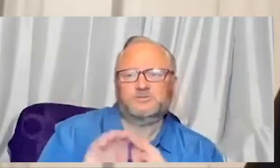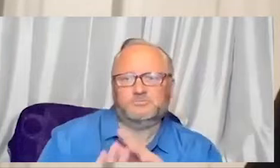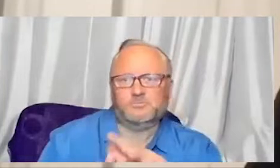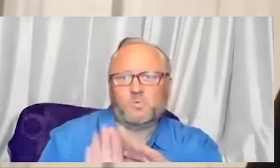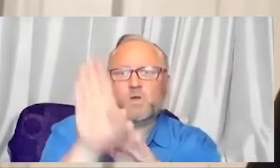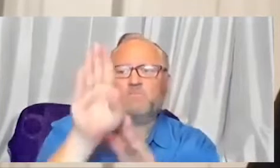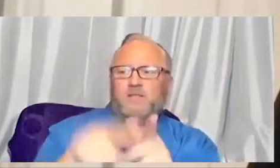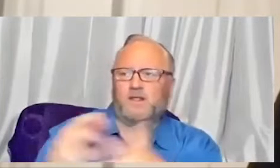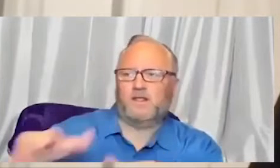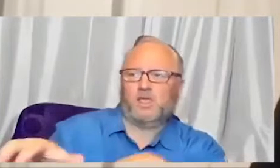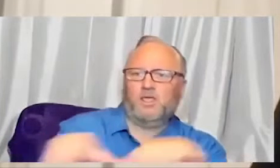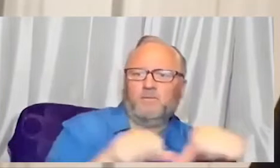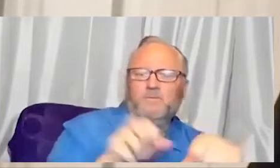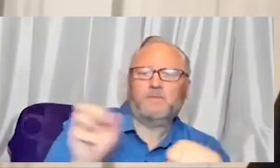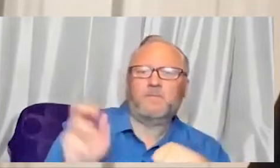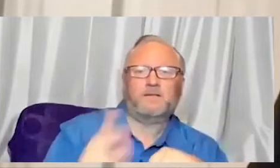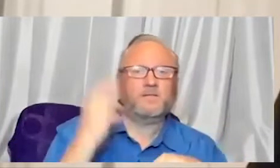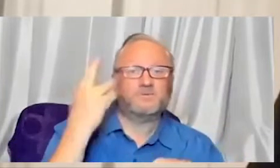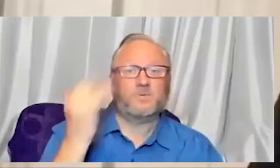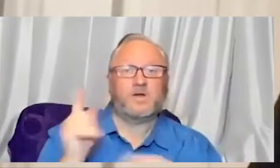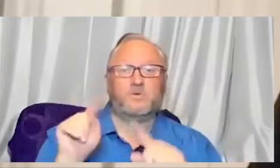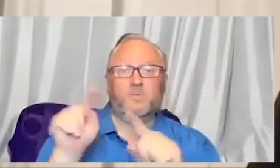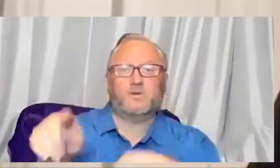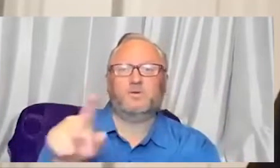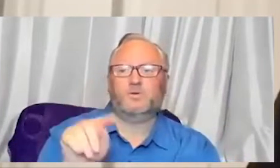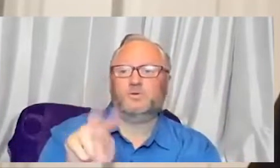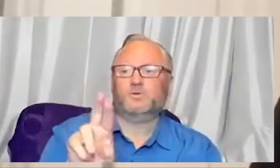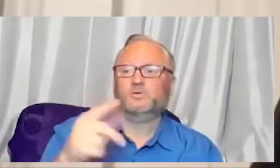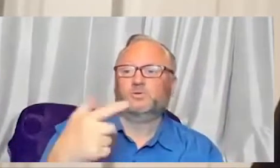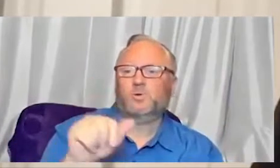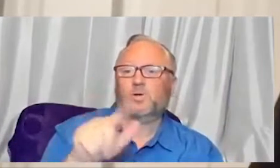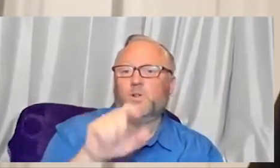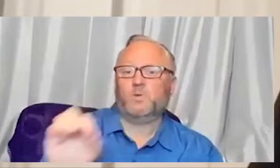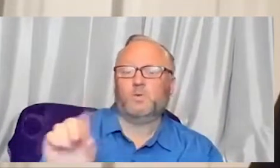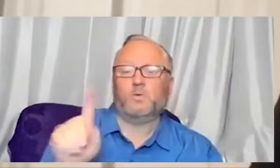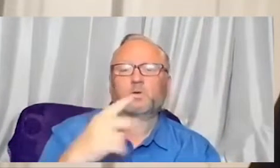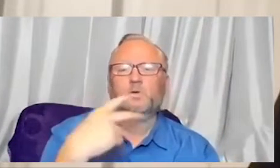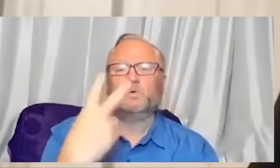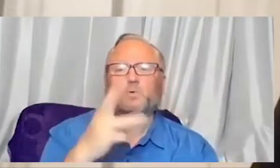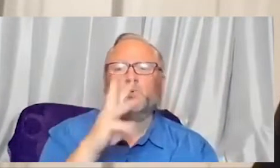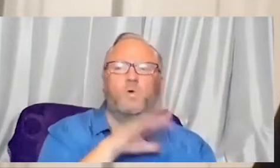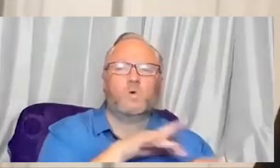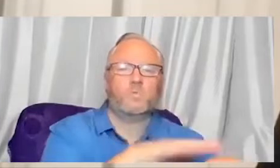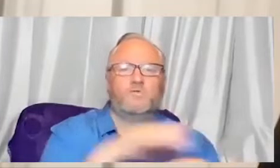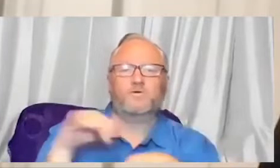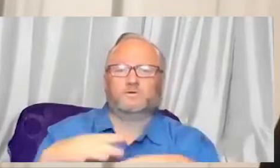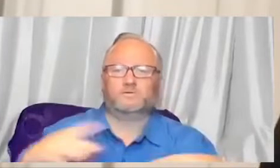why you came to Tougaloo, the meeting point of two rivers, with your question.